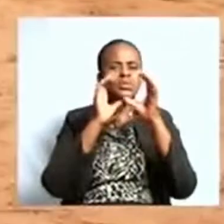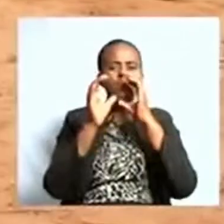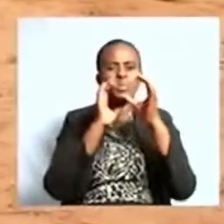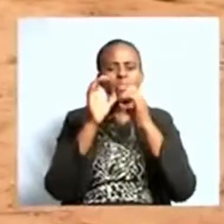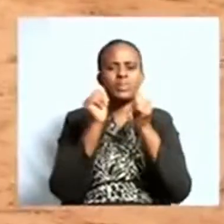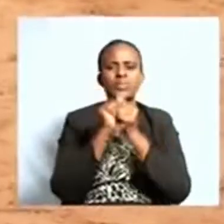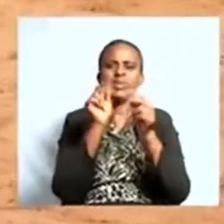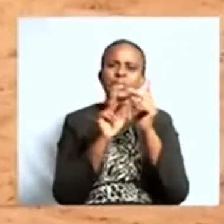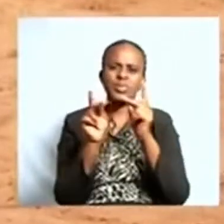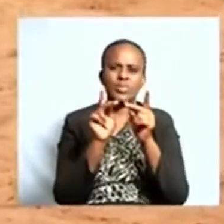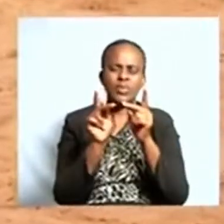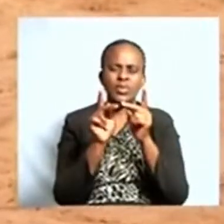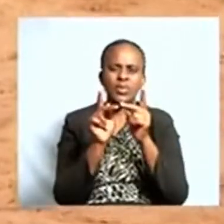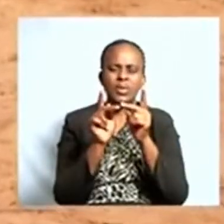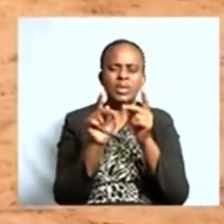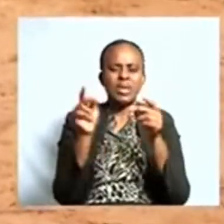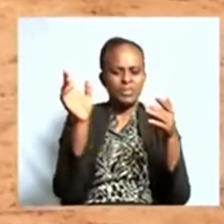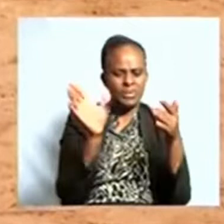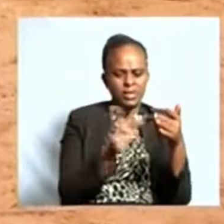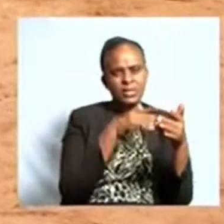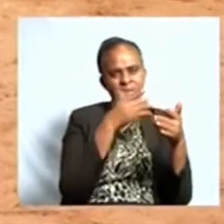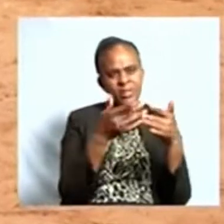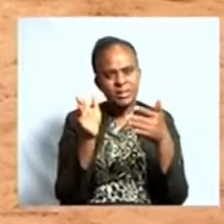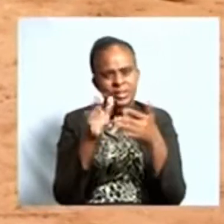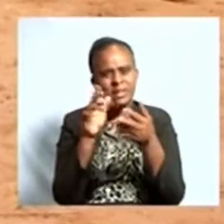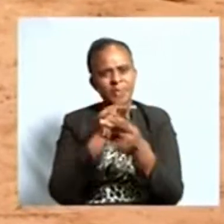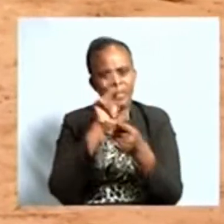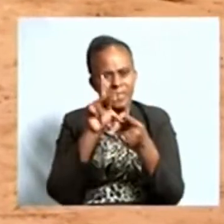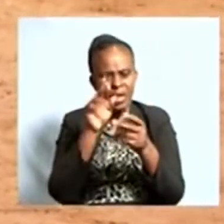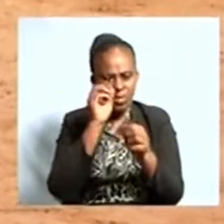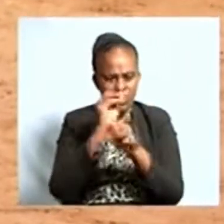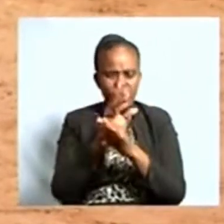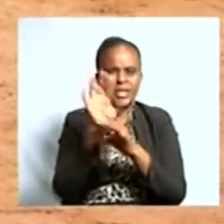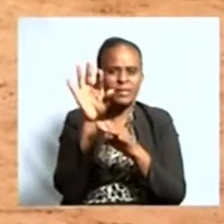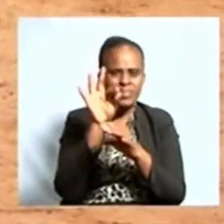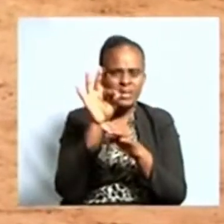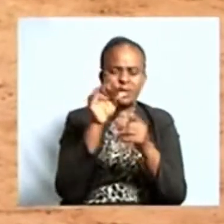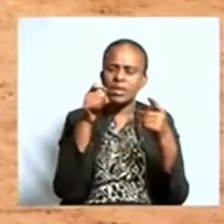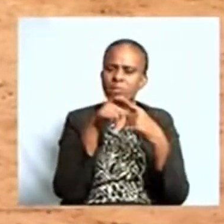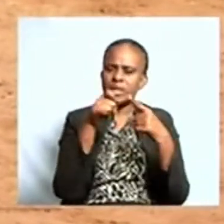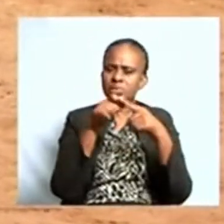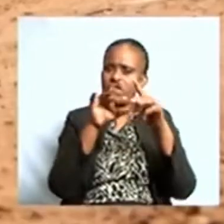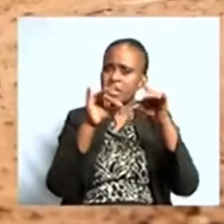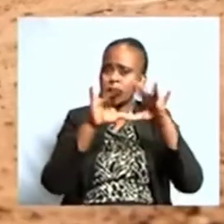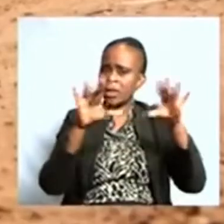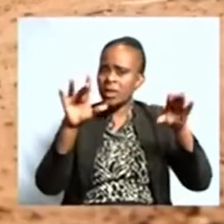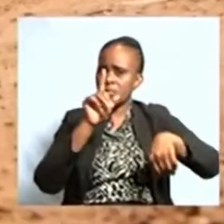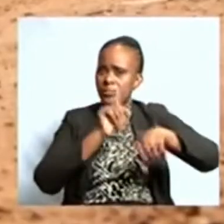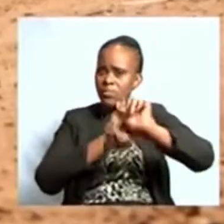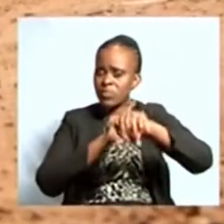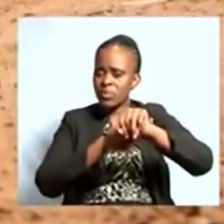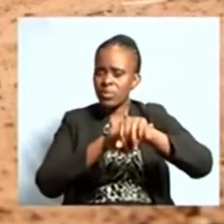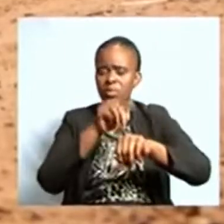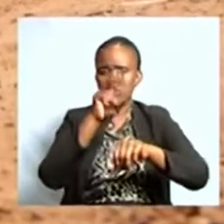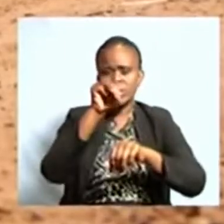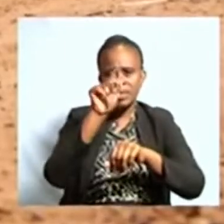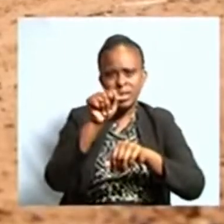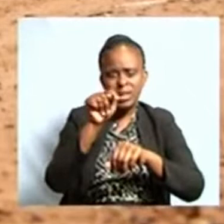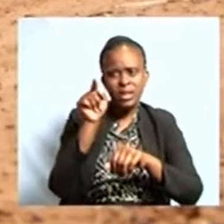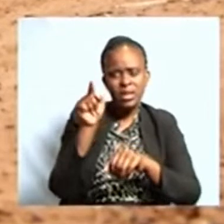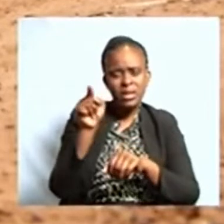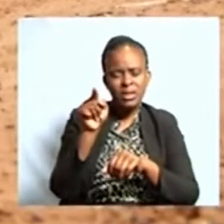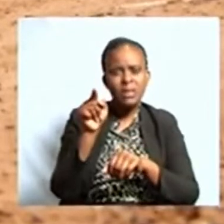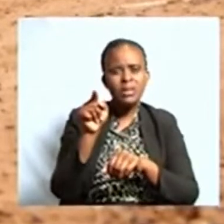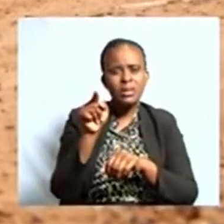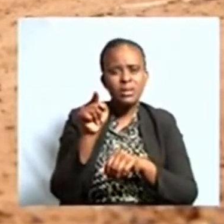the people. We've been singing this song that we have already picked Kaunda Square ground, we've picked Mtendere Mahatma Gandhi